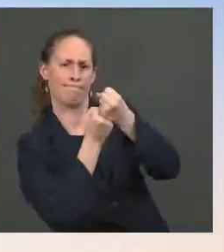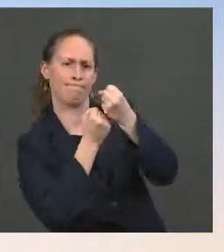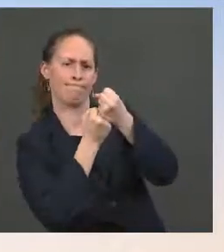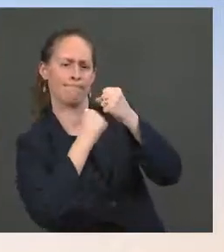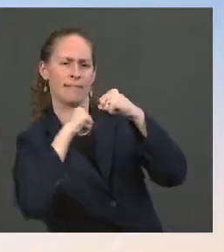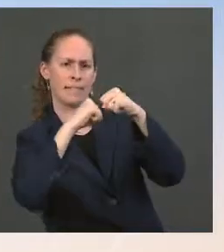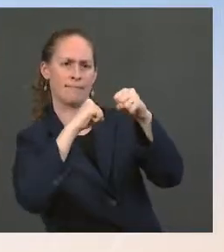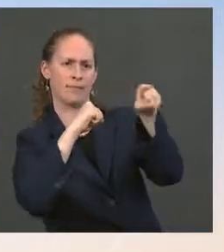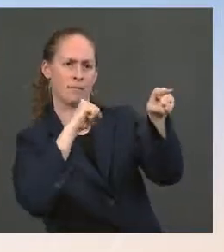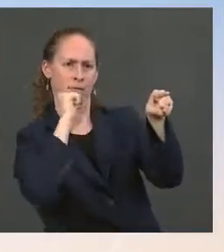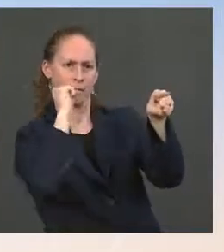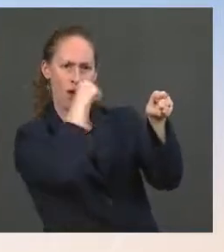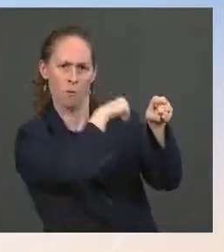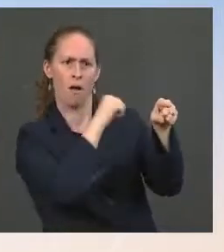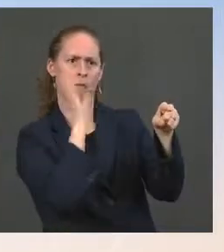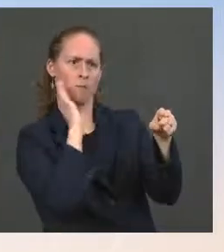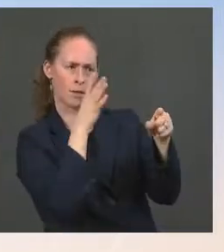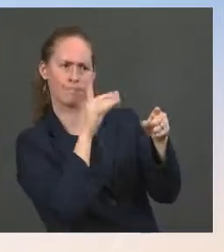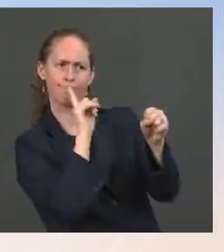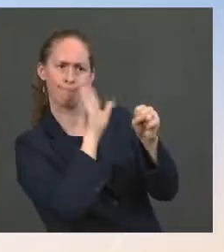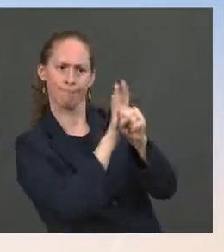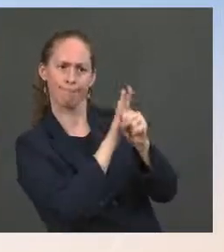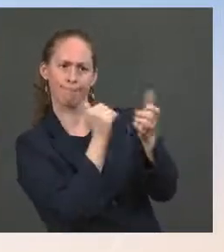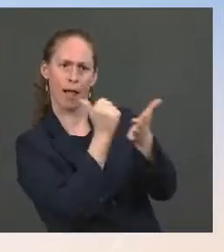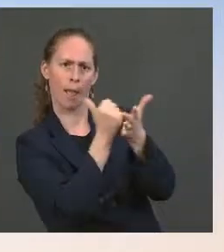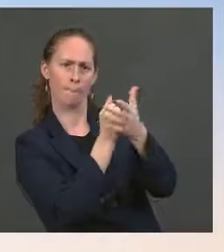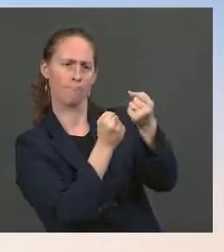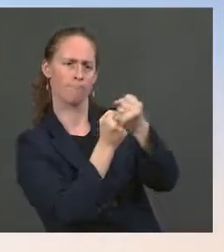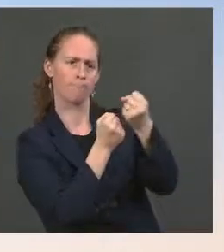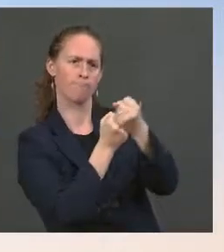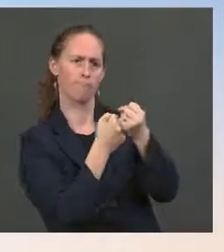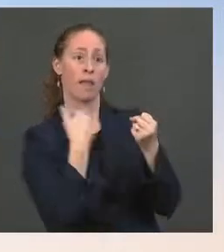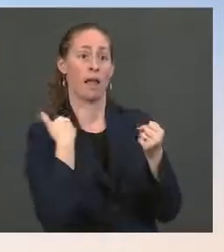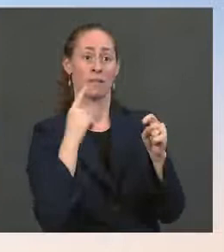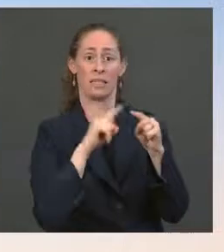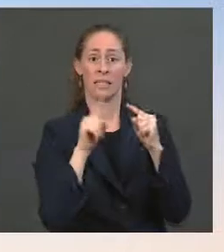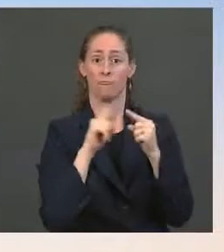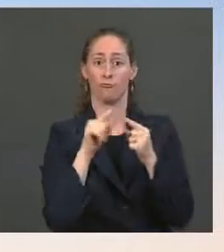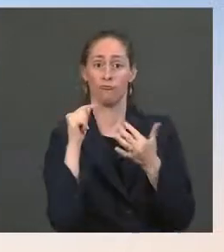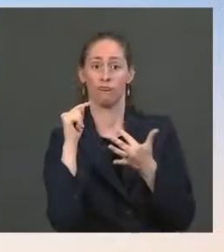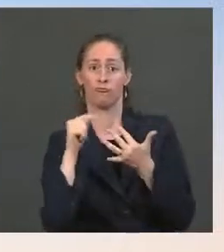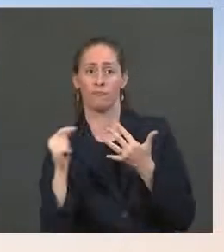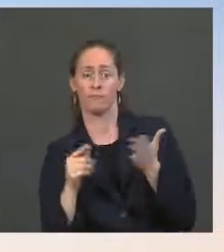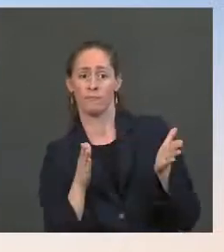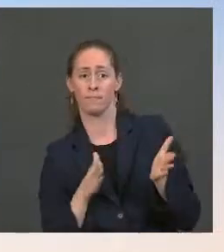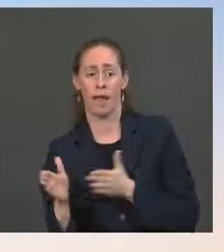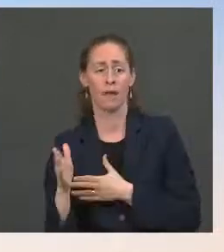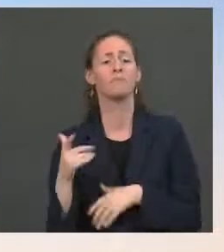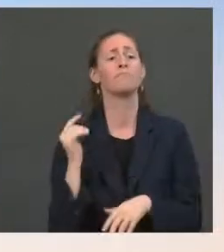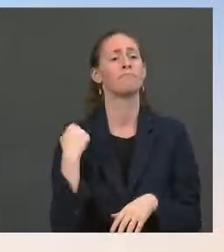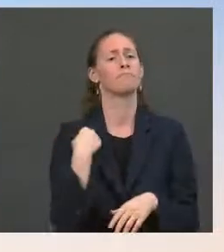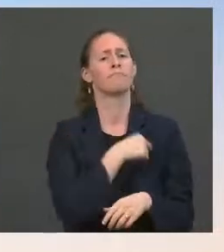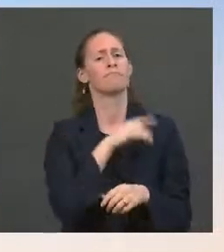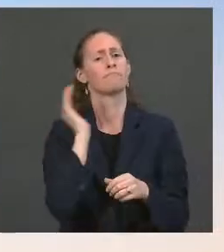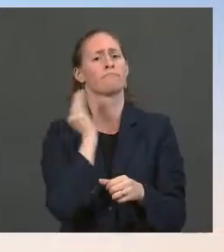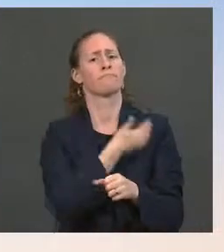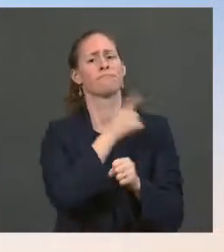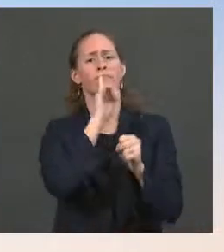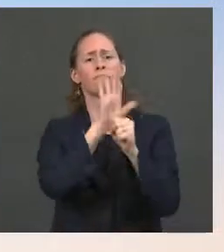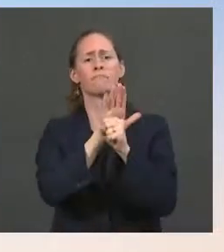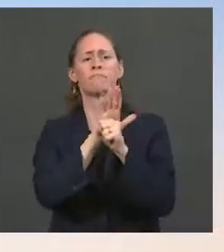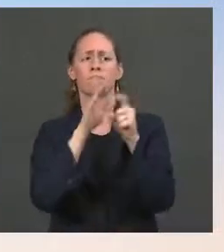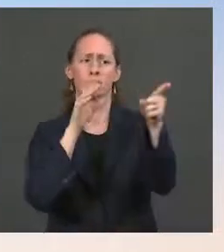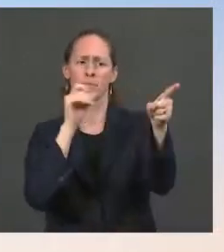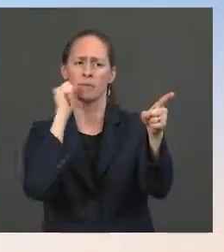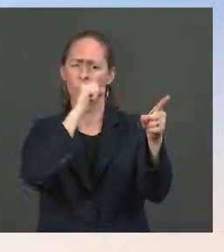communiques, Taiwan Relations Act, and the 6 assurances. Our commitment to Taiwan is rock solid and contributes to the maintenance of peace and stability across the